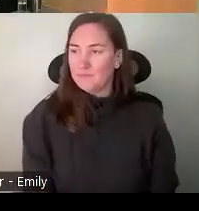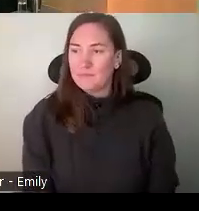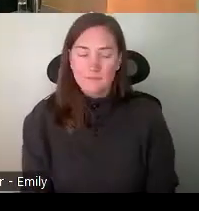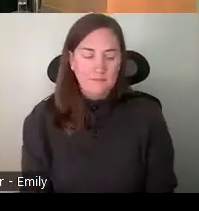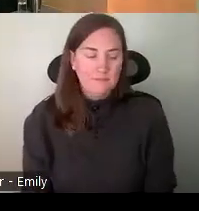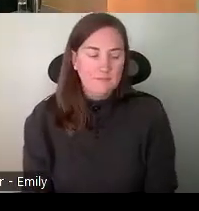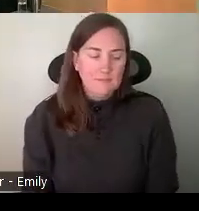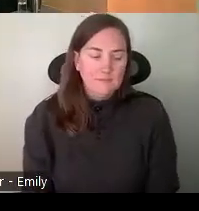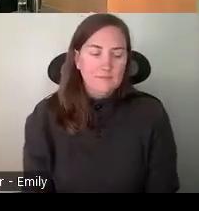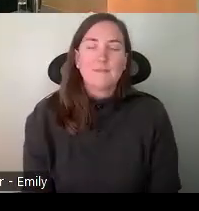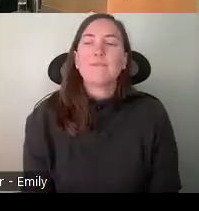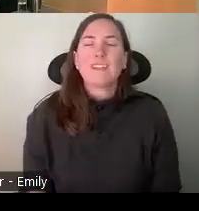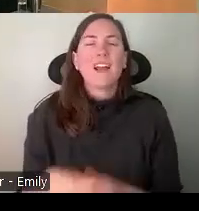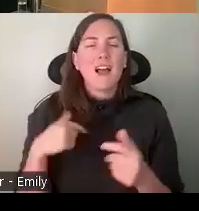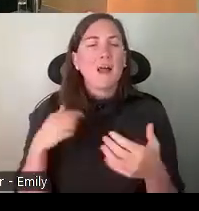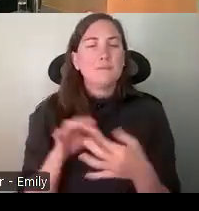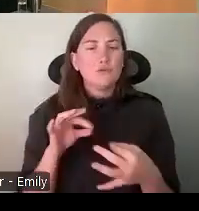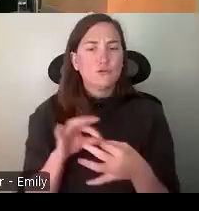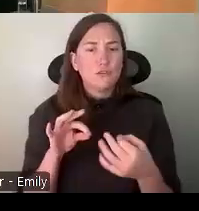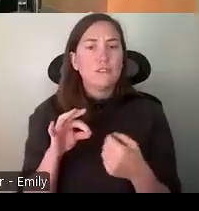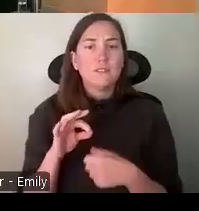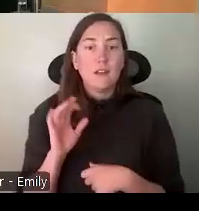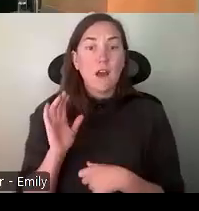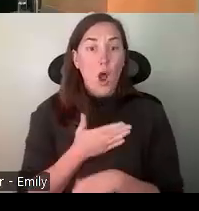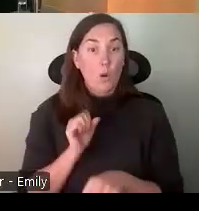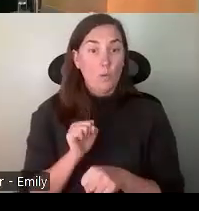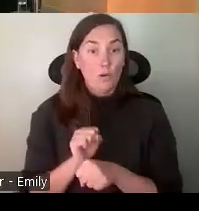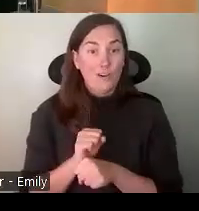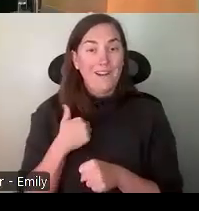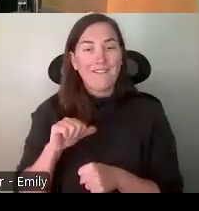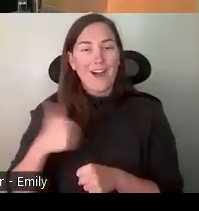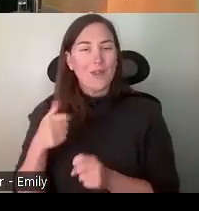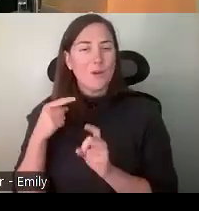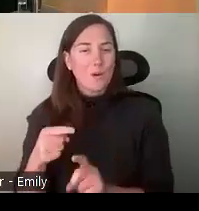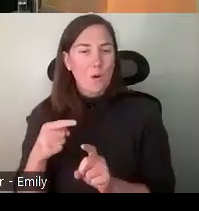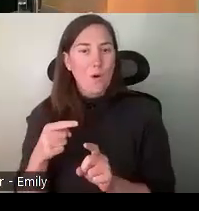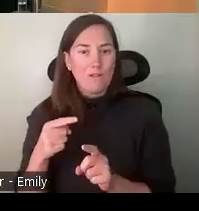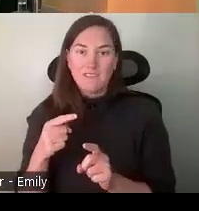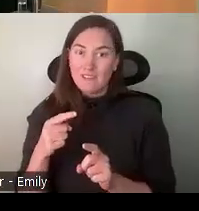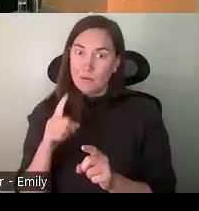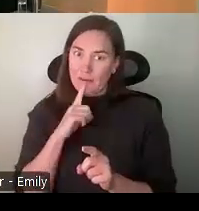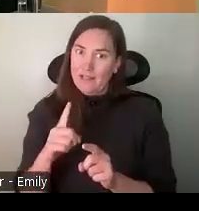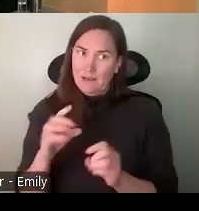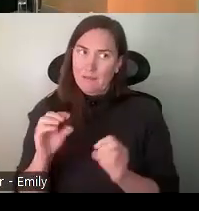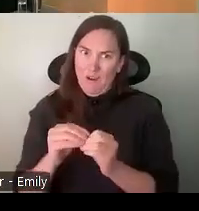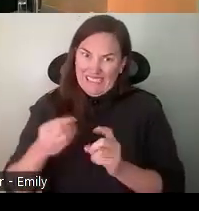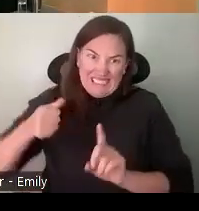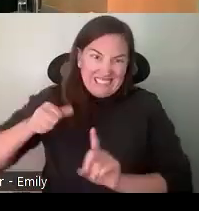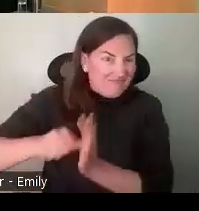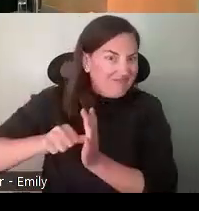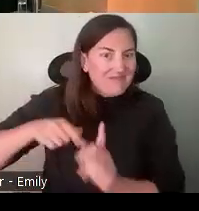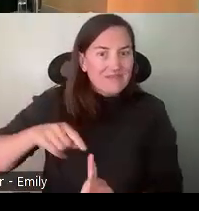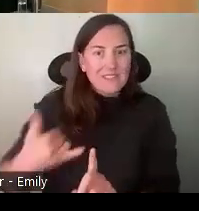So I noted that another aim of our work that's become increasingly clear is to better understand